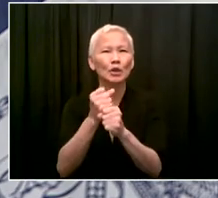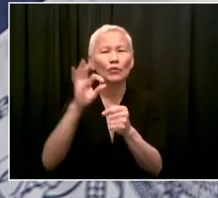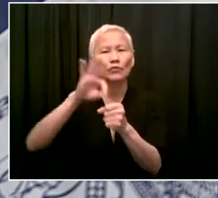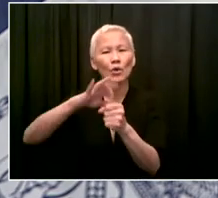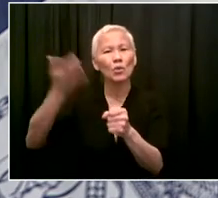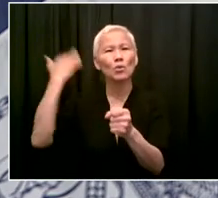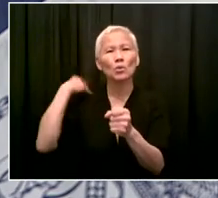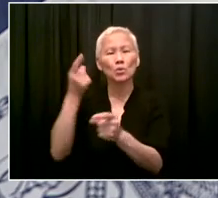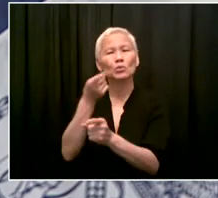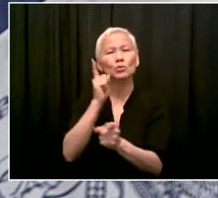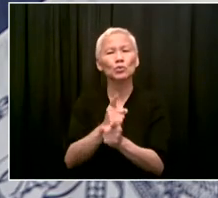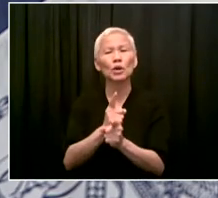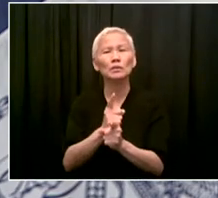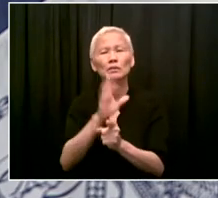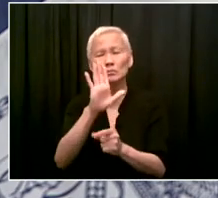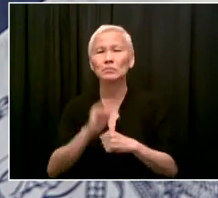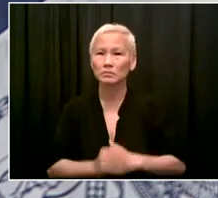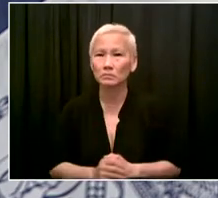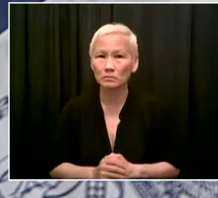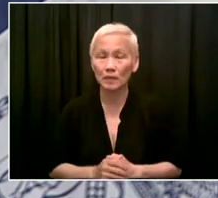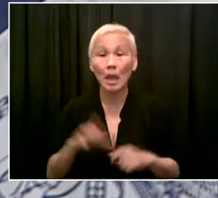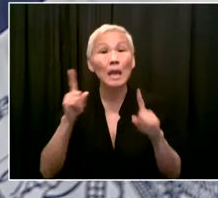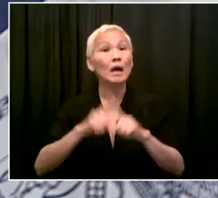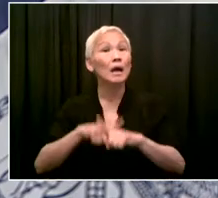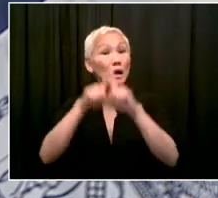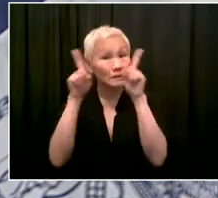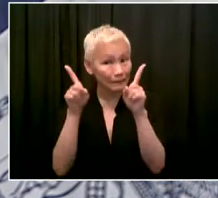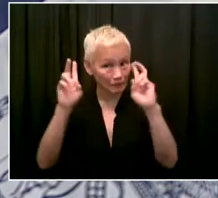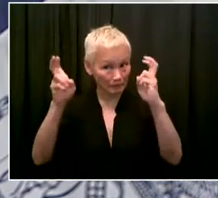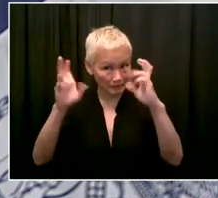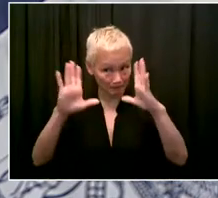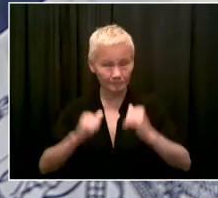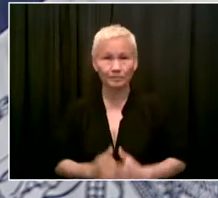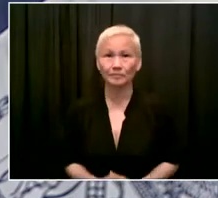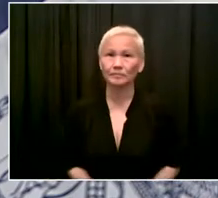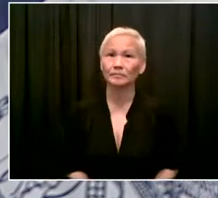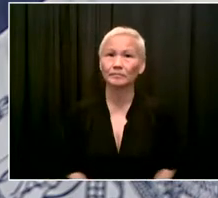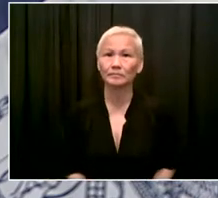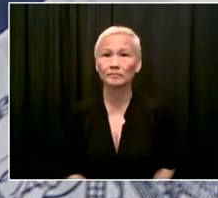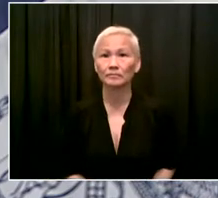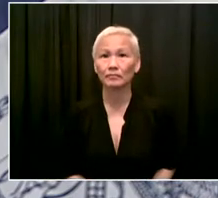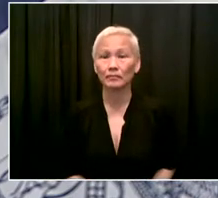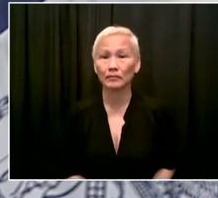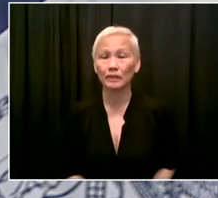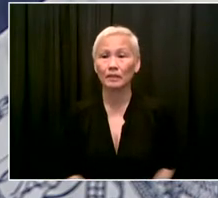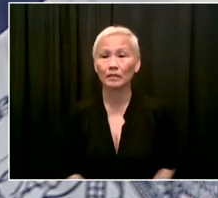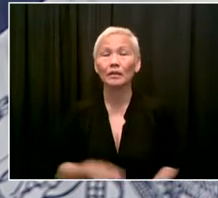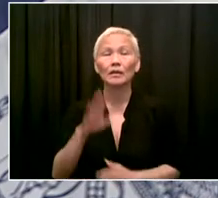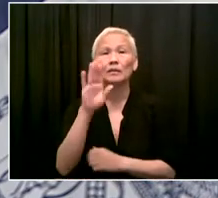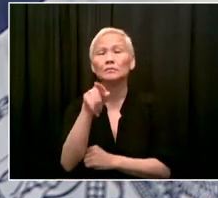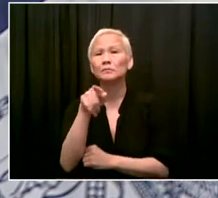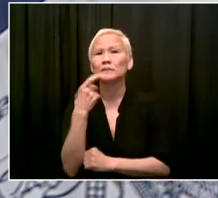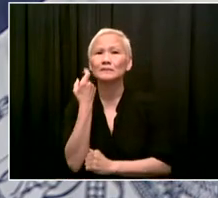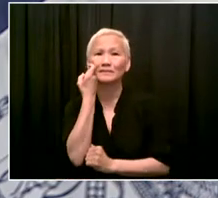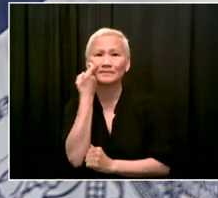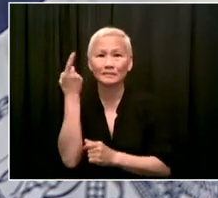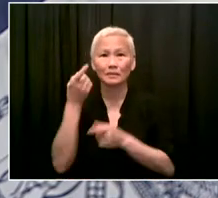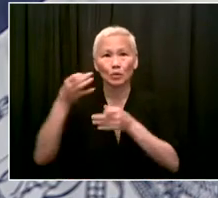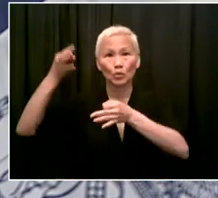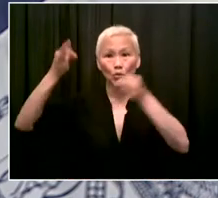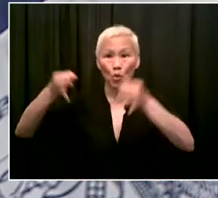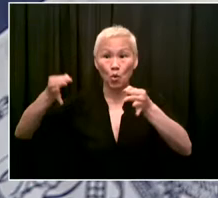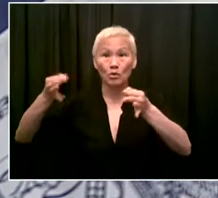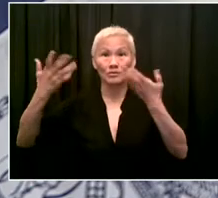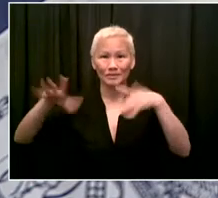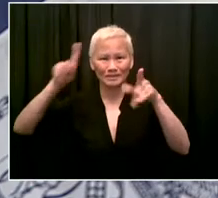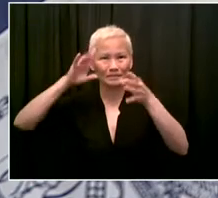On a different topic, I wanted to ask about a recent ruling regarding what became known as the diaphragm law, a suit brought by several police